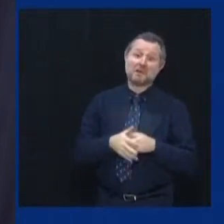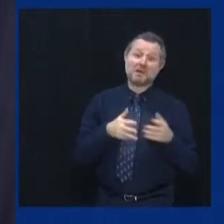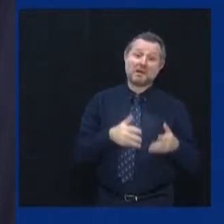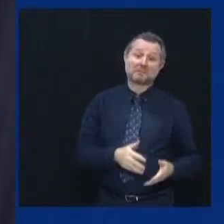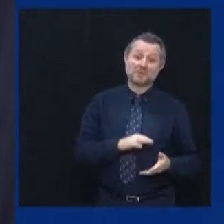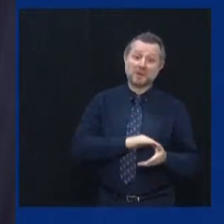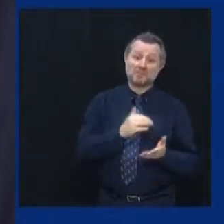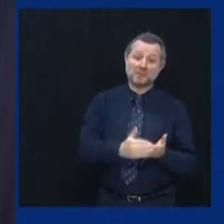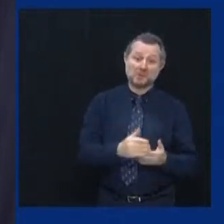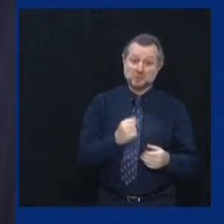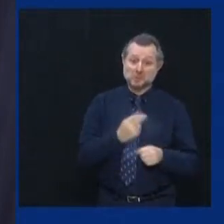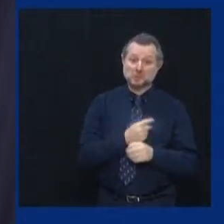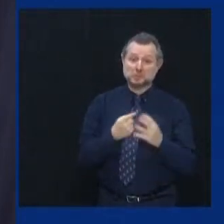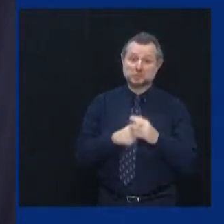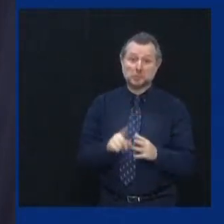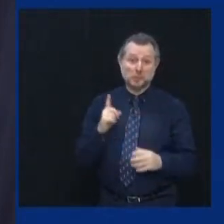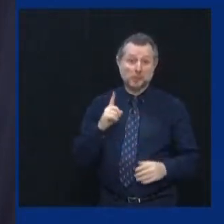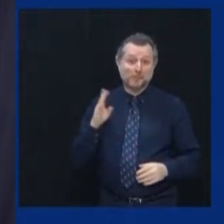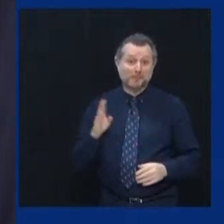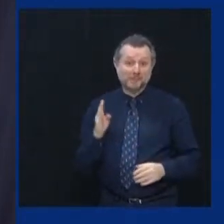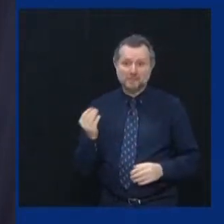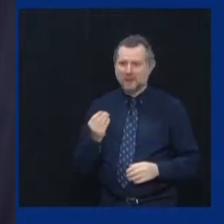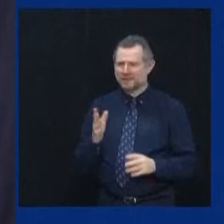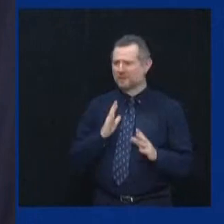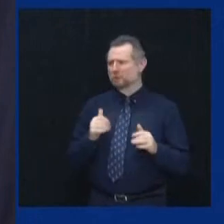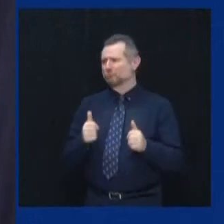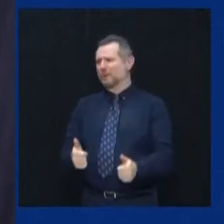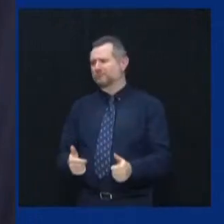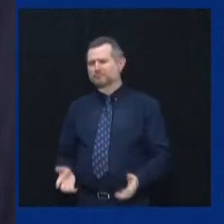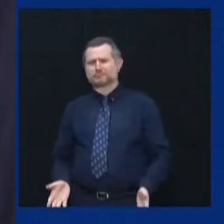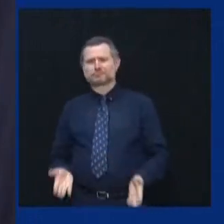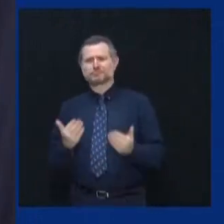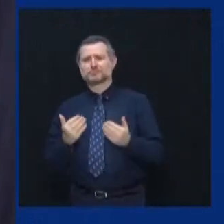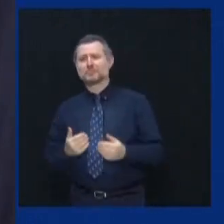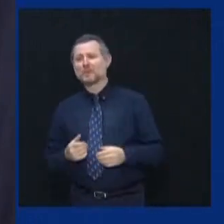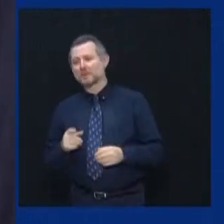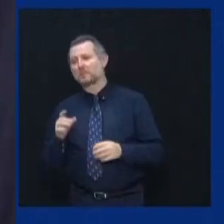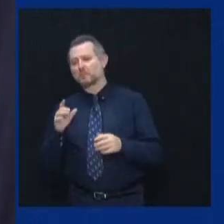do 1B on Monday, fine. But make a reservation.